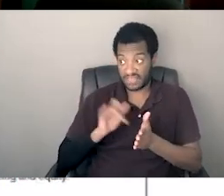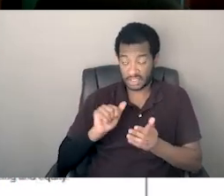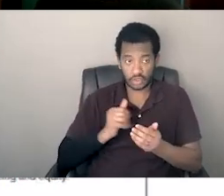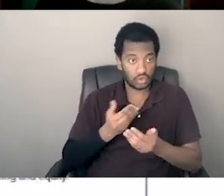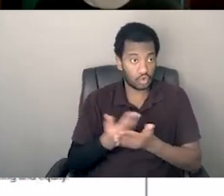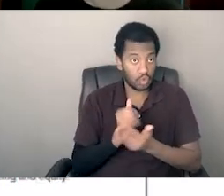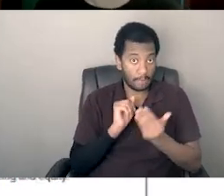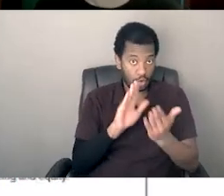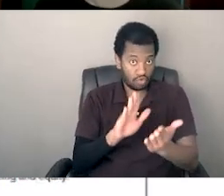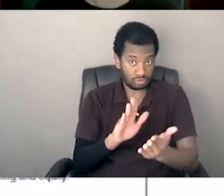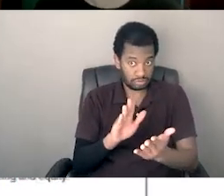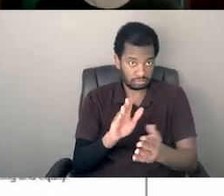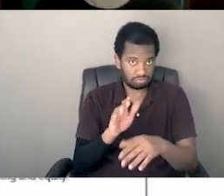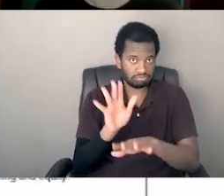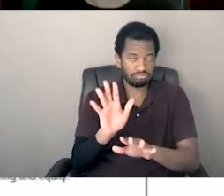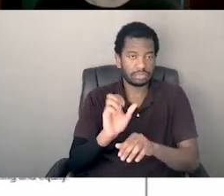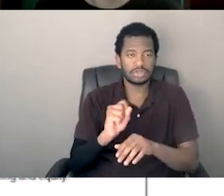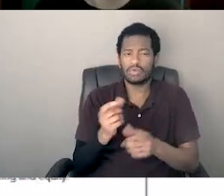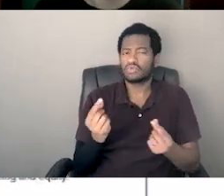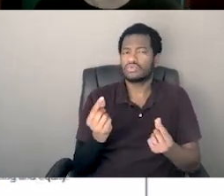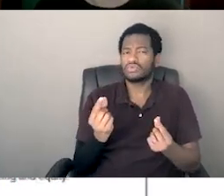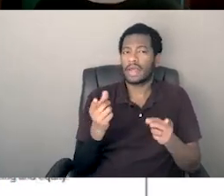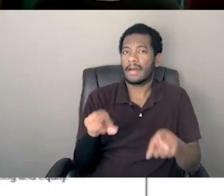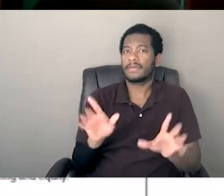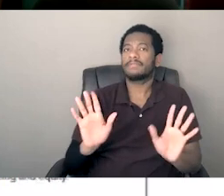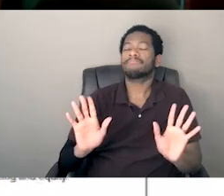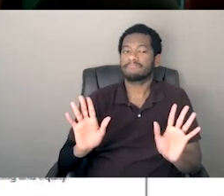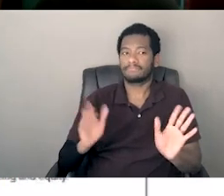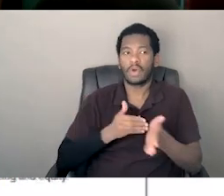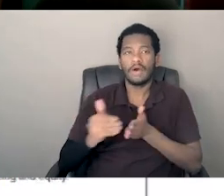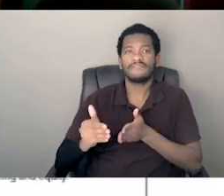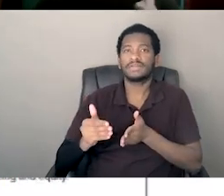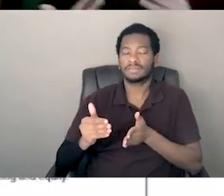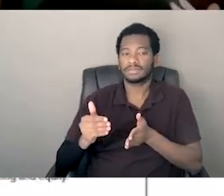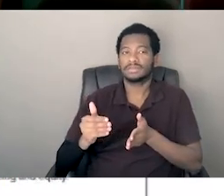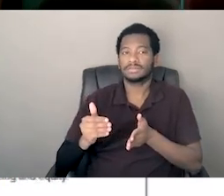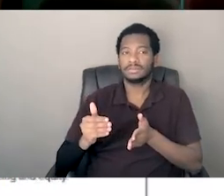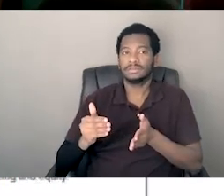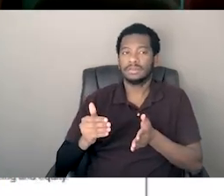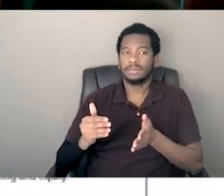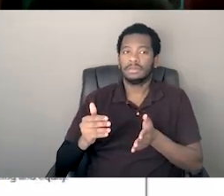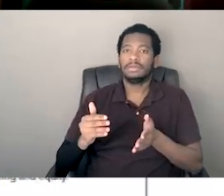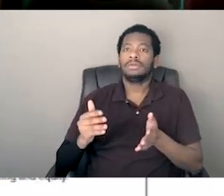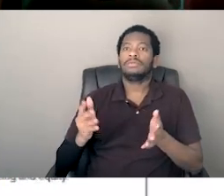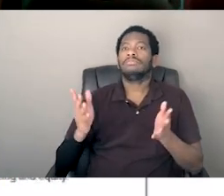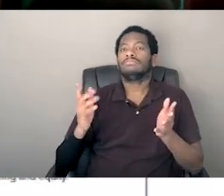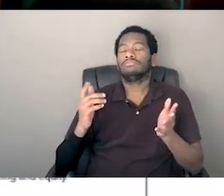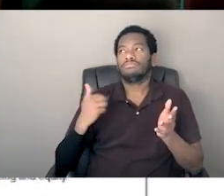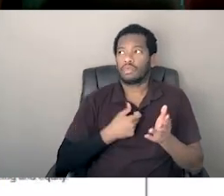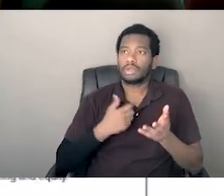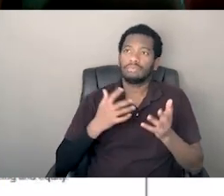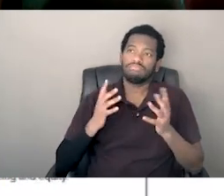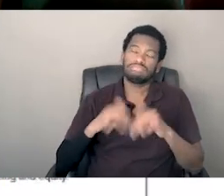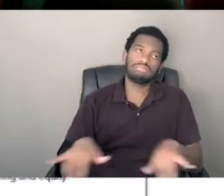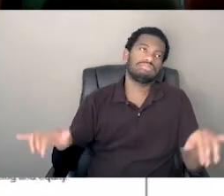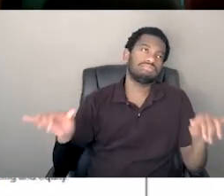things. So what will happen oftentimes is that we will fall into the old pattern of